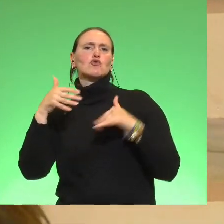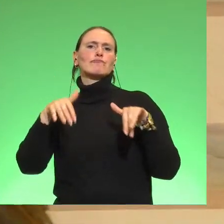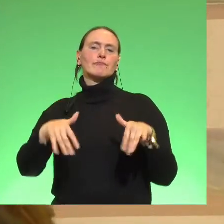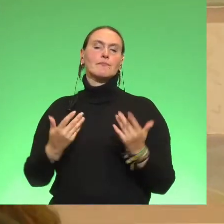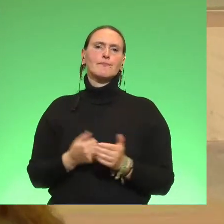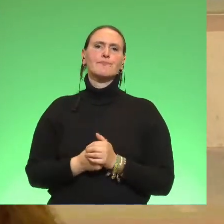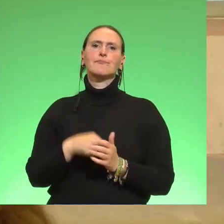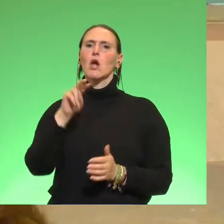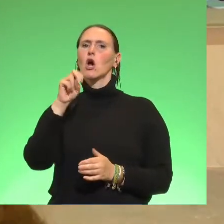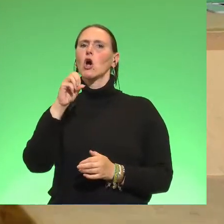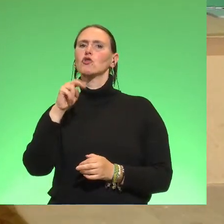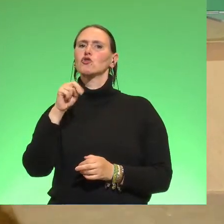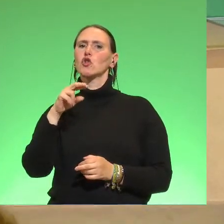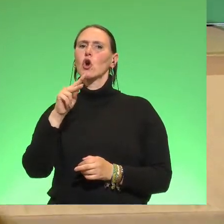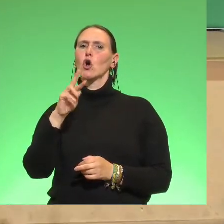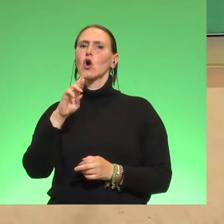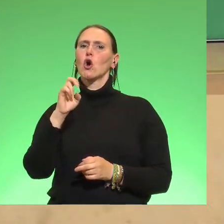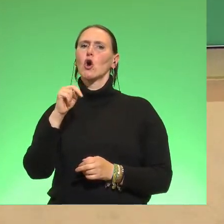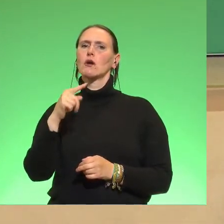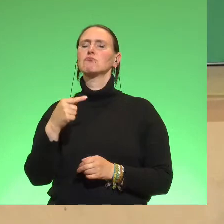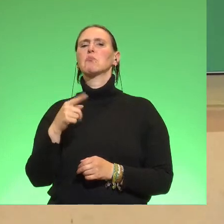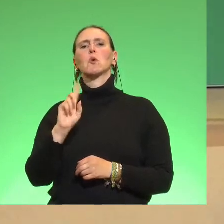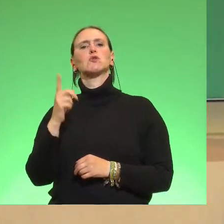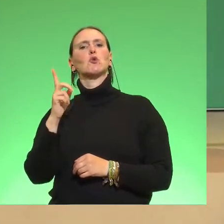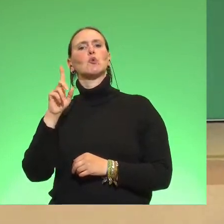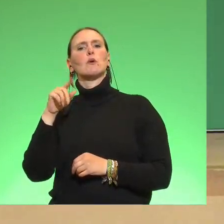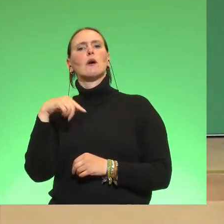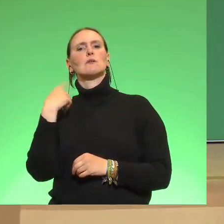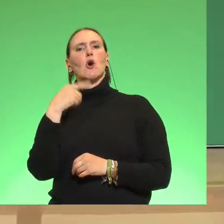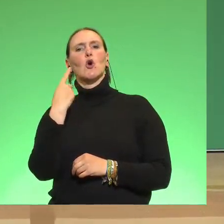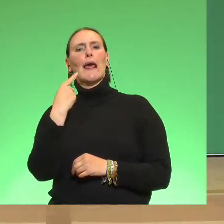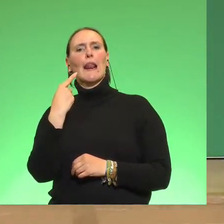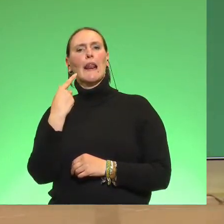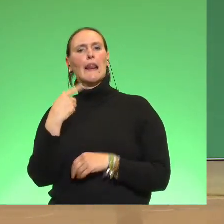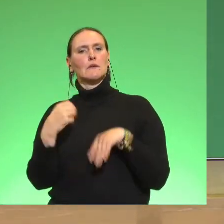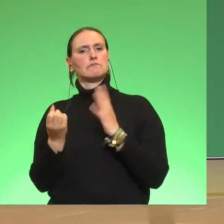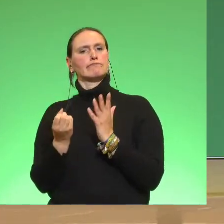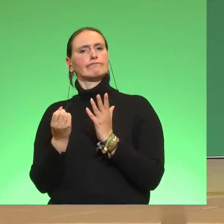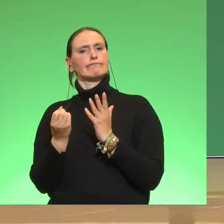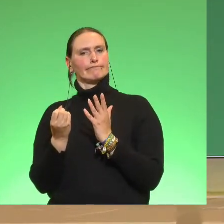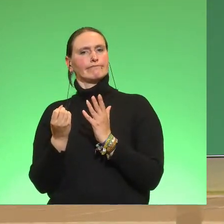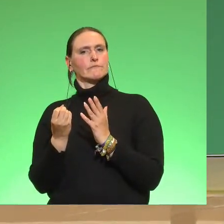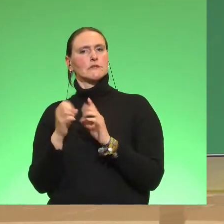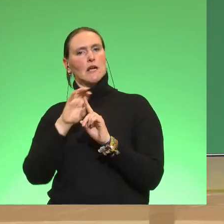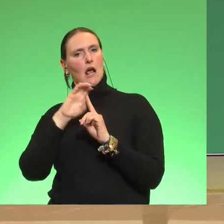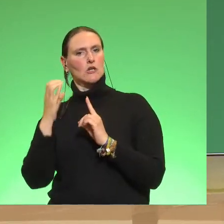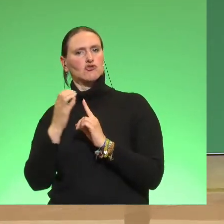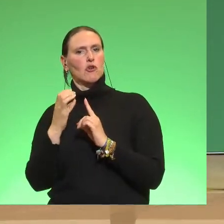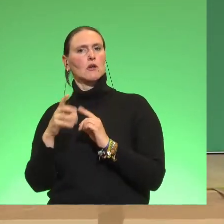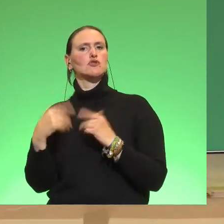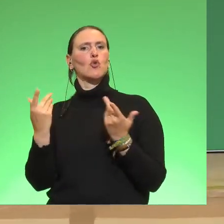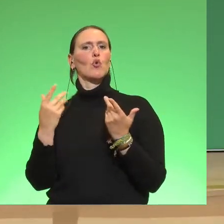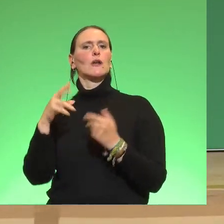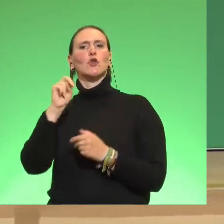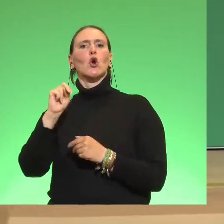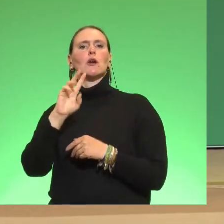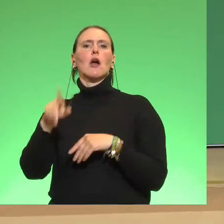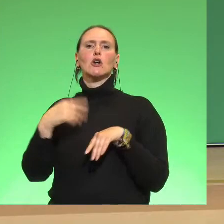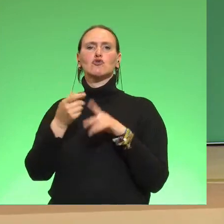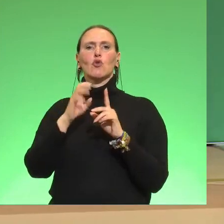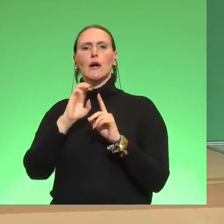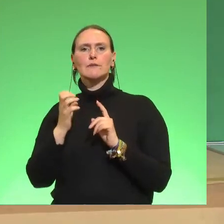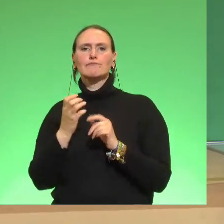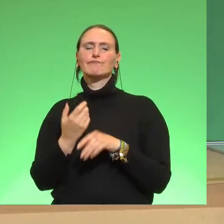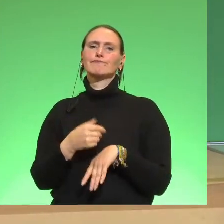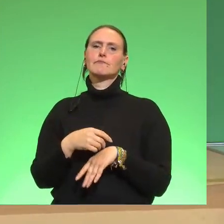Nongkrong is an oral culture. We need to talk. Nongkrong has families in the world called Wakale in Senegal